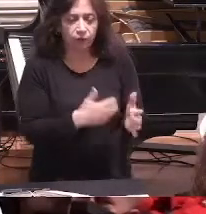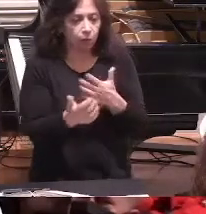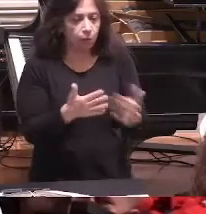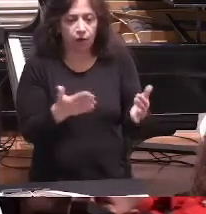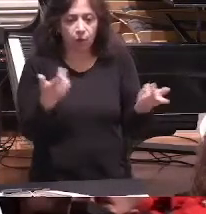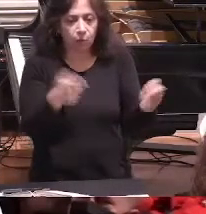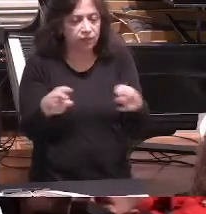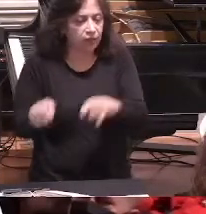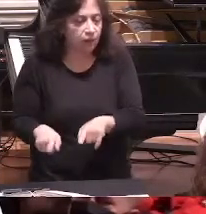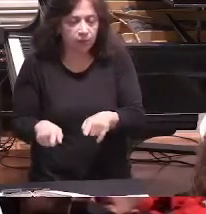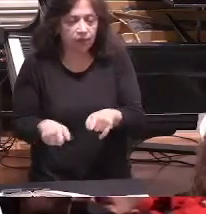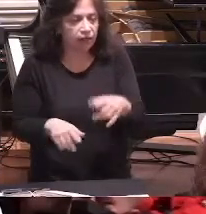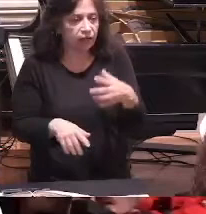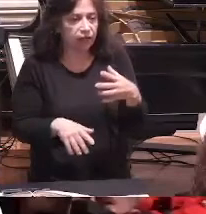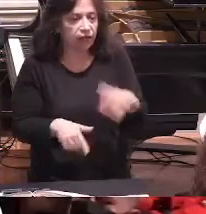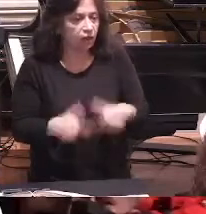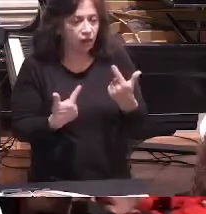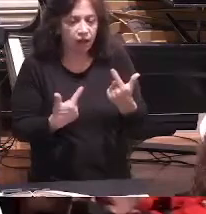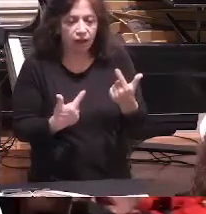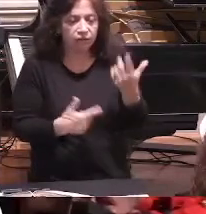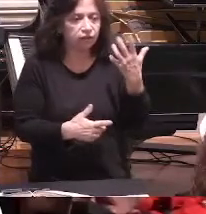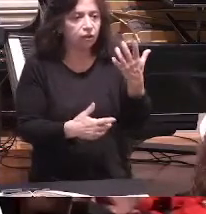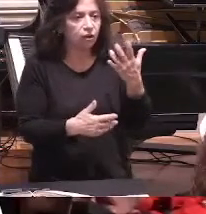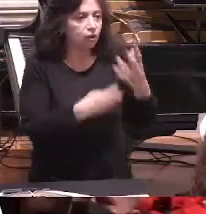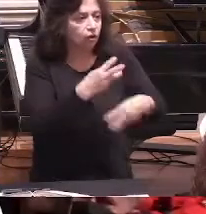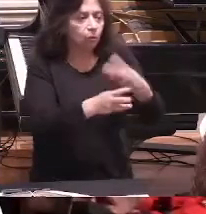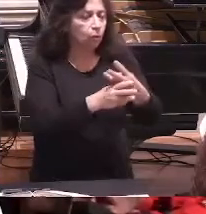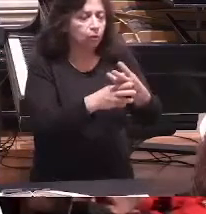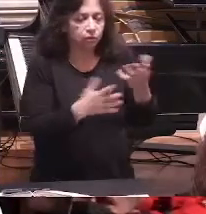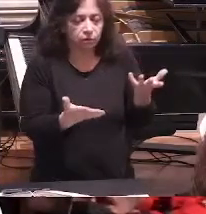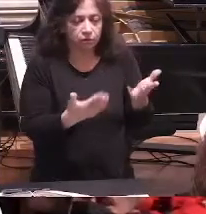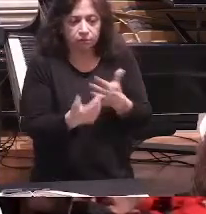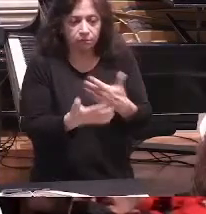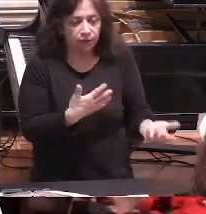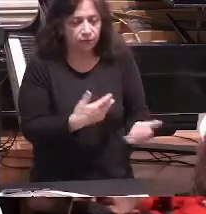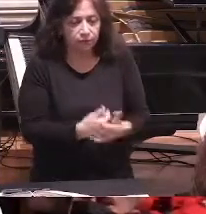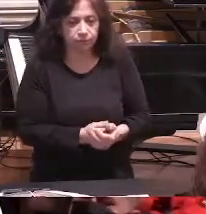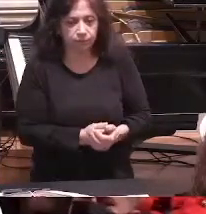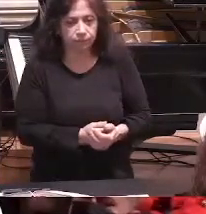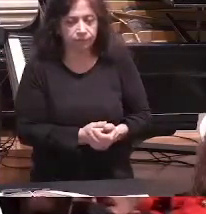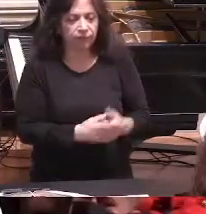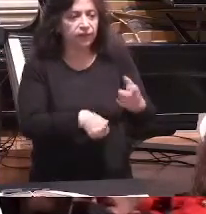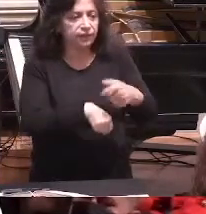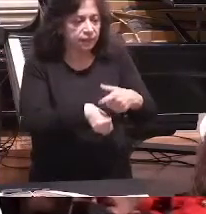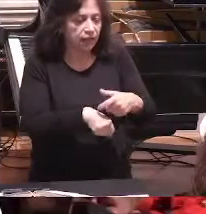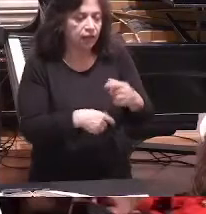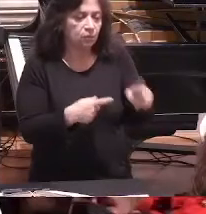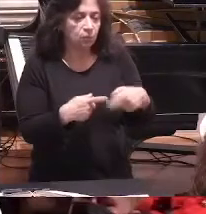what is happening in our lives or around us in the world, a time